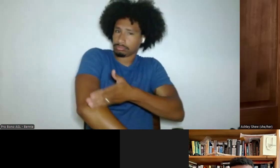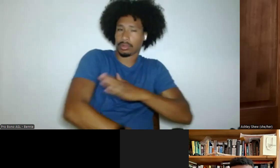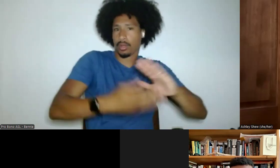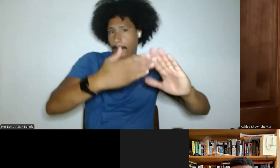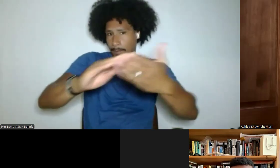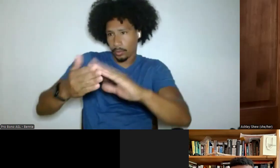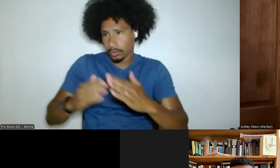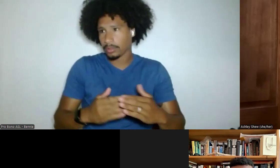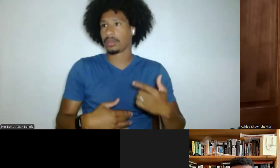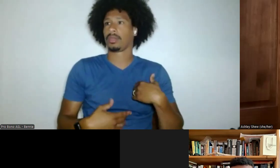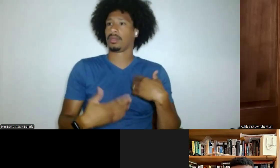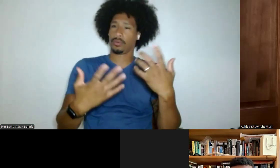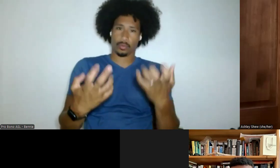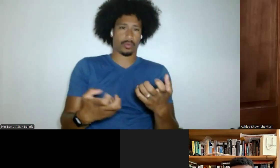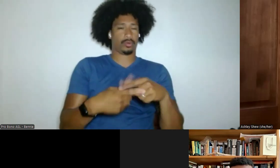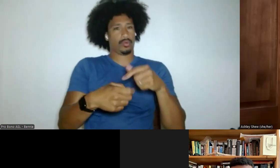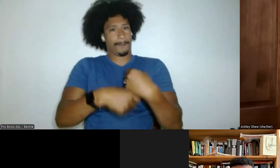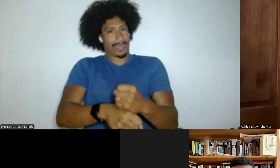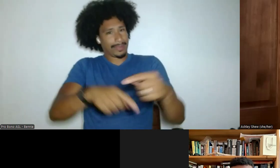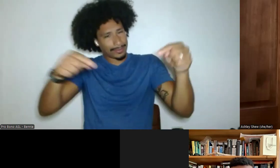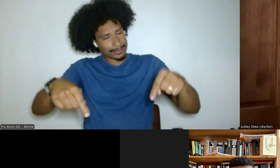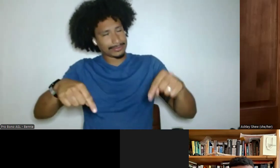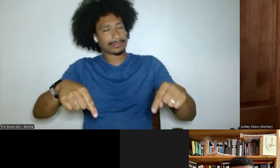that's going to be